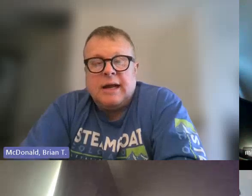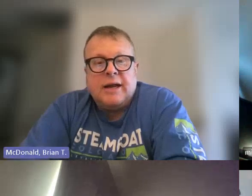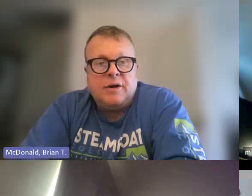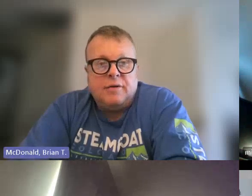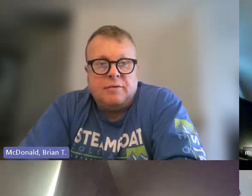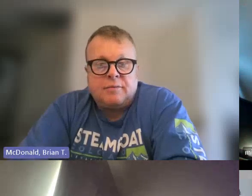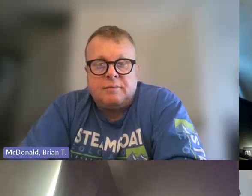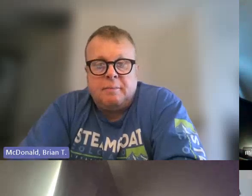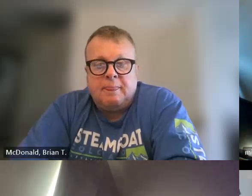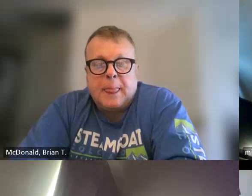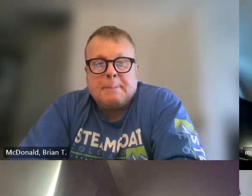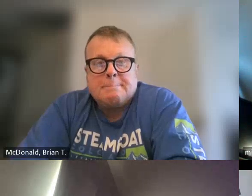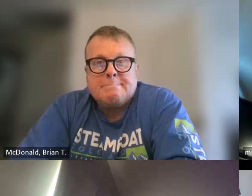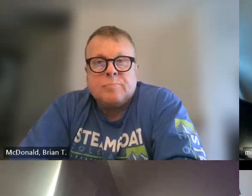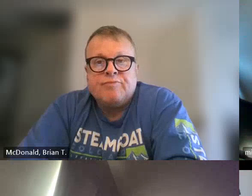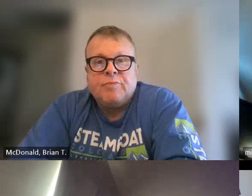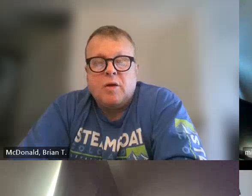London, I hear you.